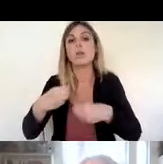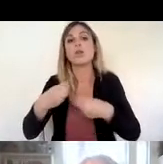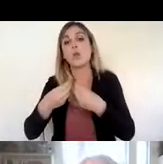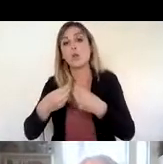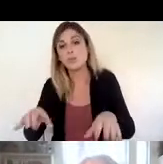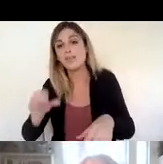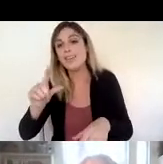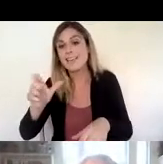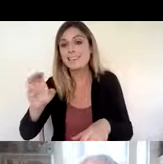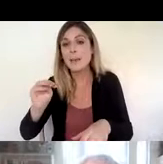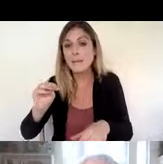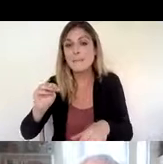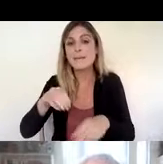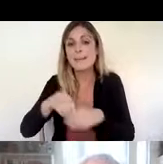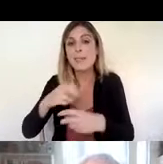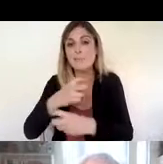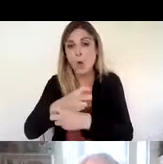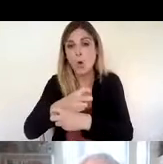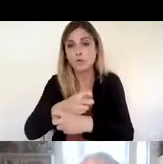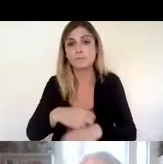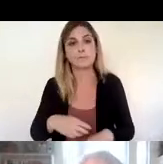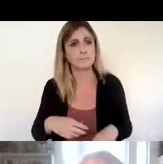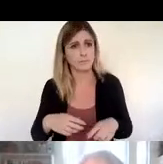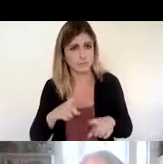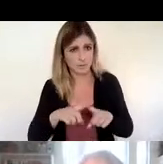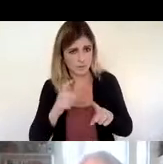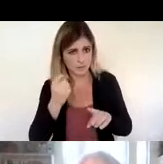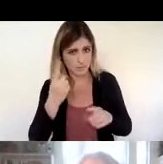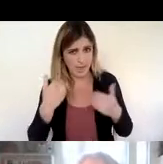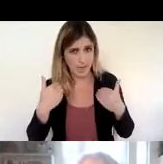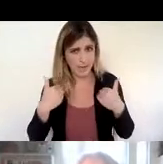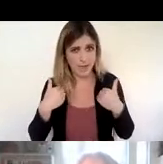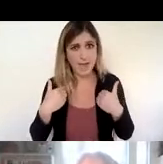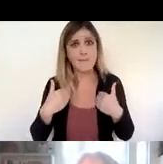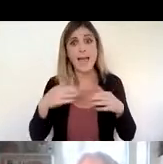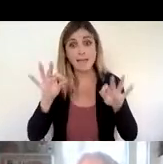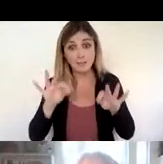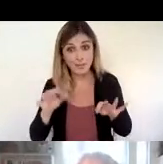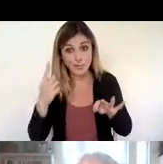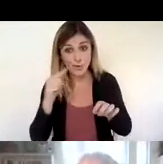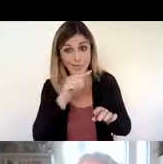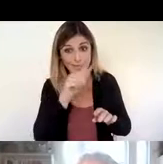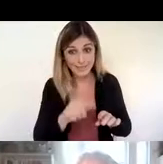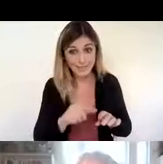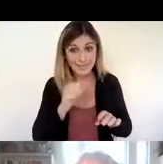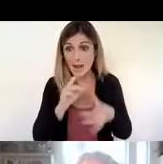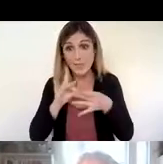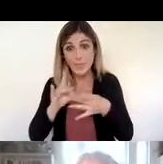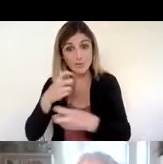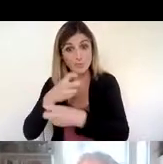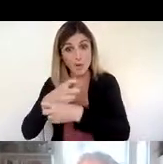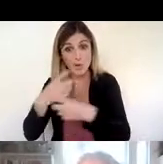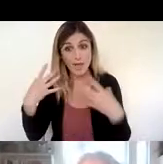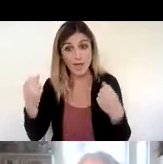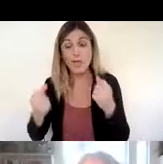explanations for both of these observations that actually have nothing to do with bone health. Most hip fractures are the result of